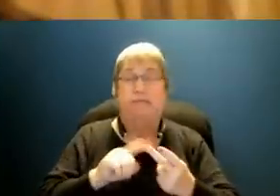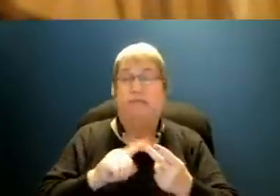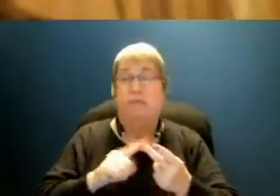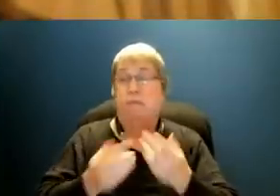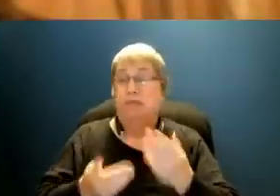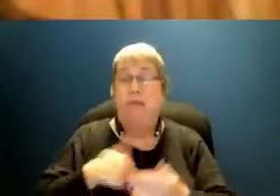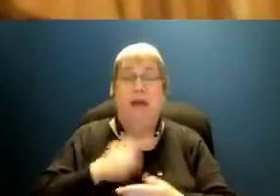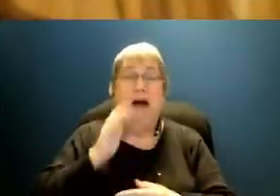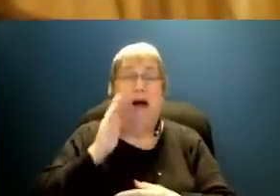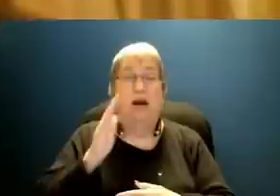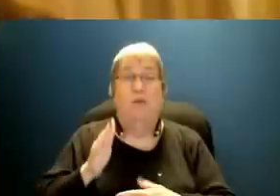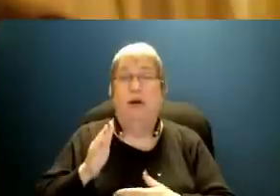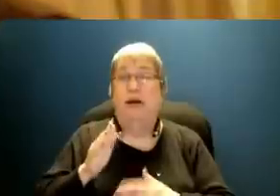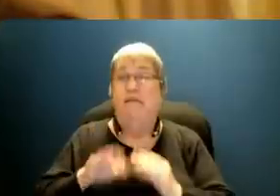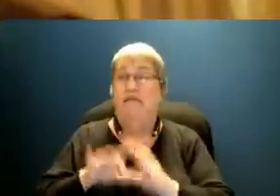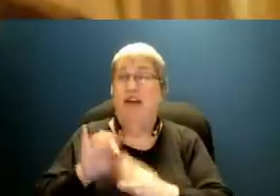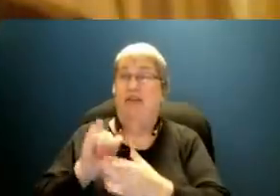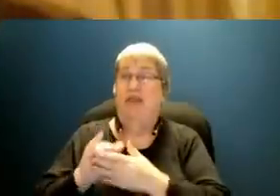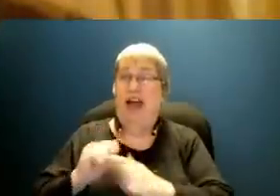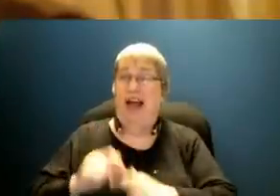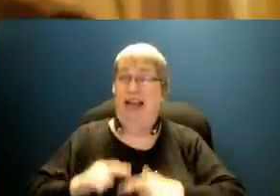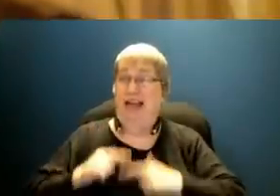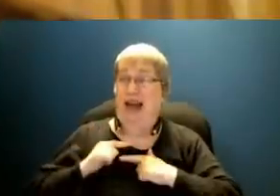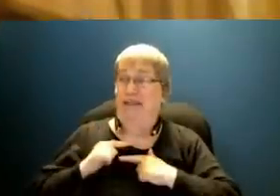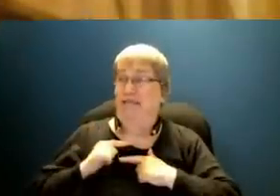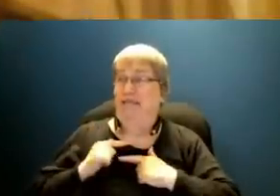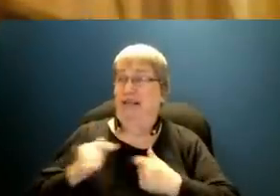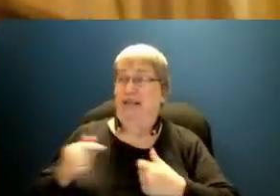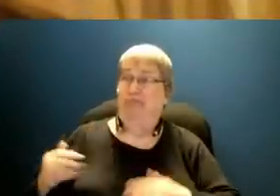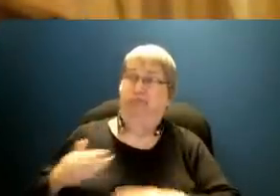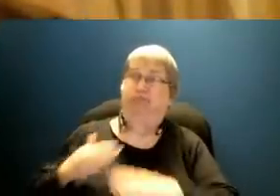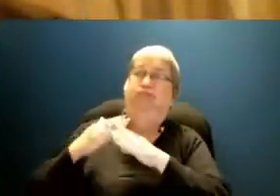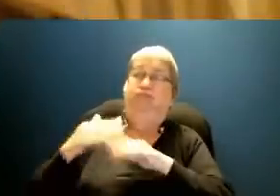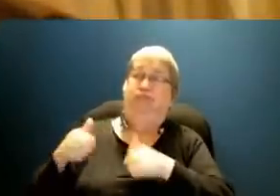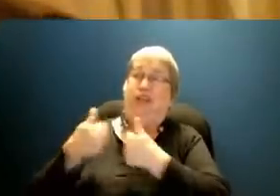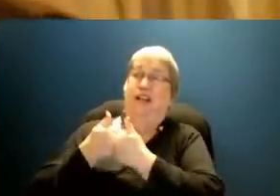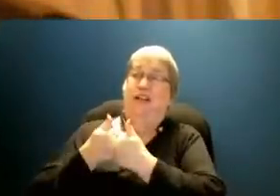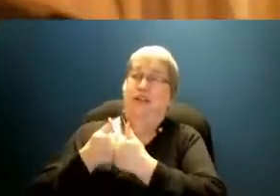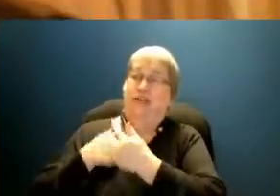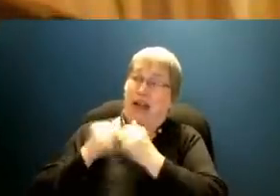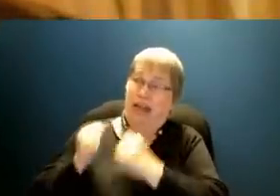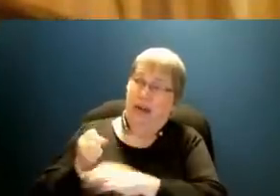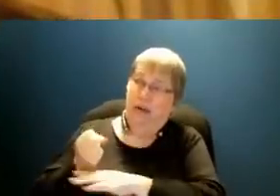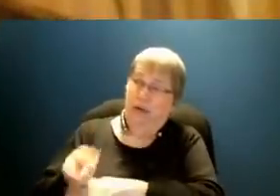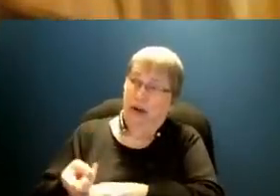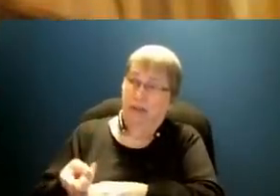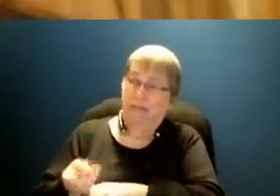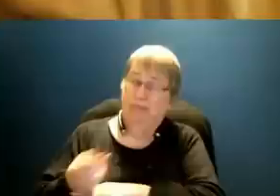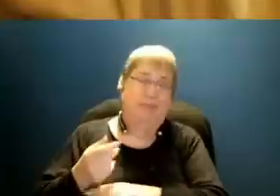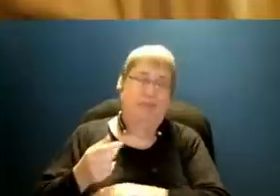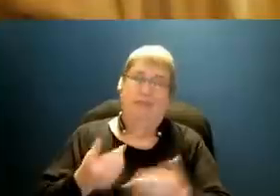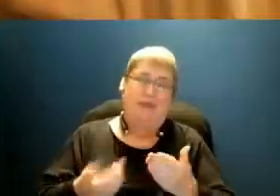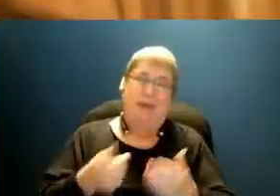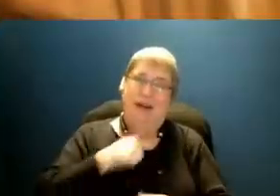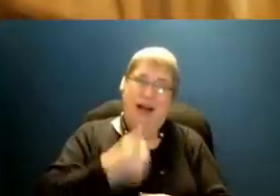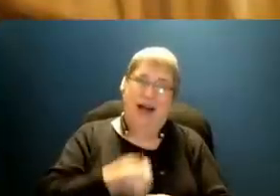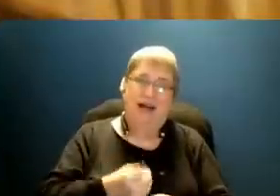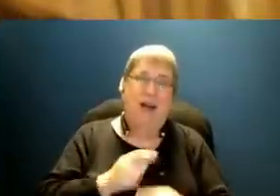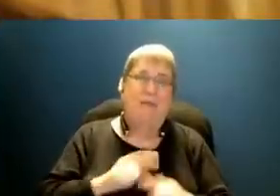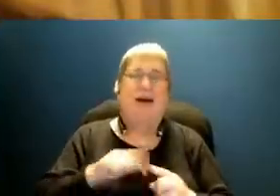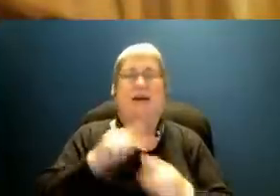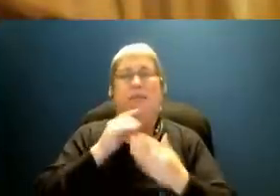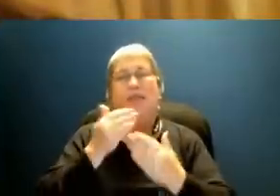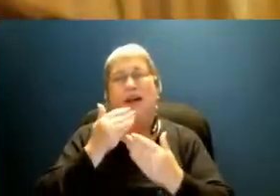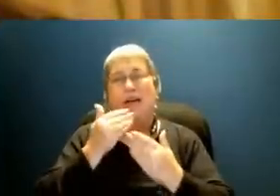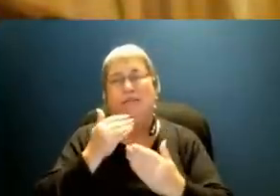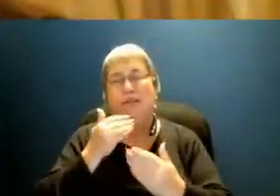overcome the challenges that life has presented? Doubtful. But what I do know is that I'm grateful to CSU Global for